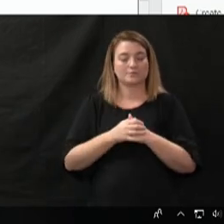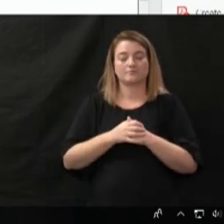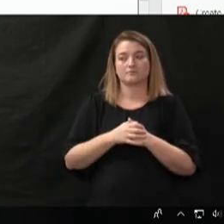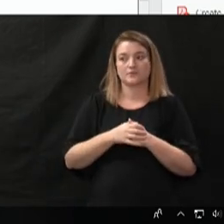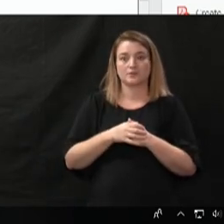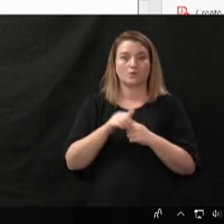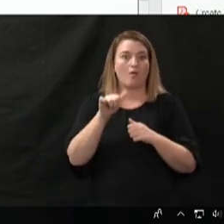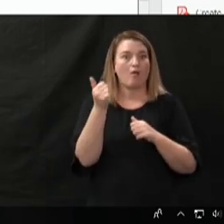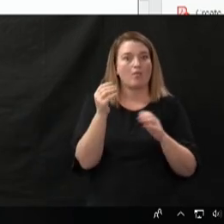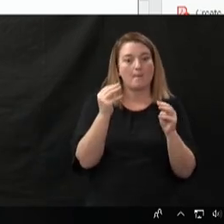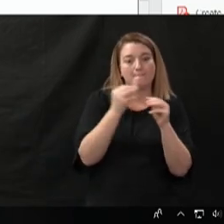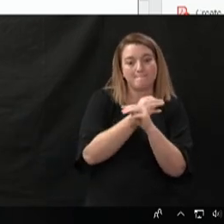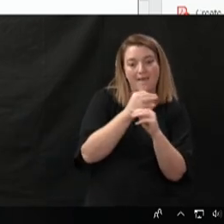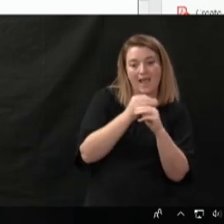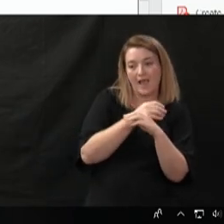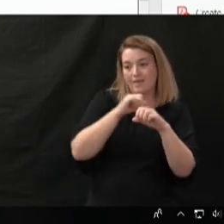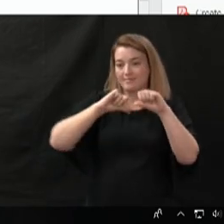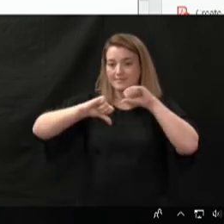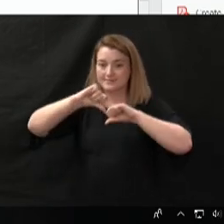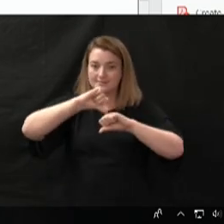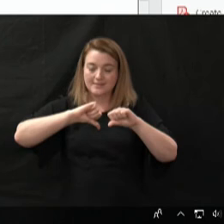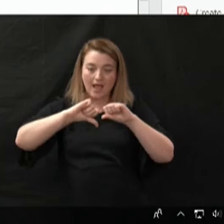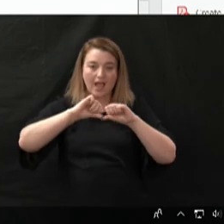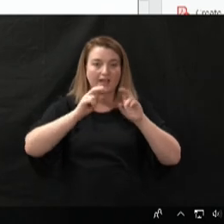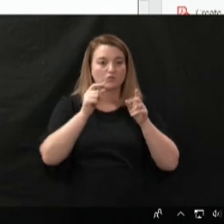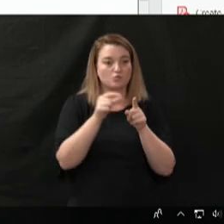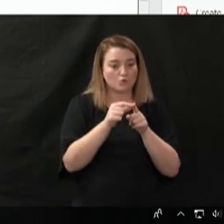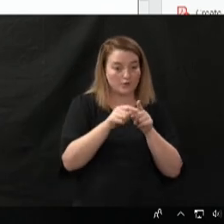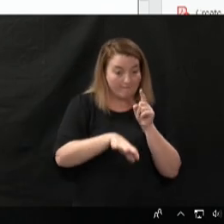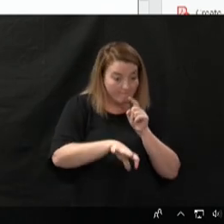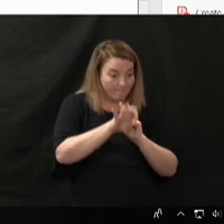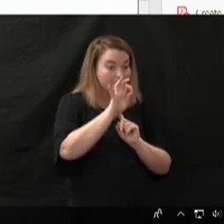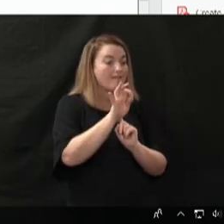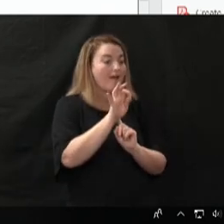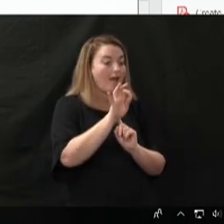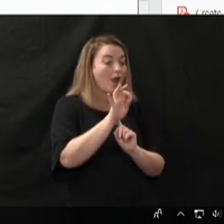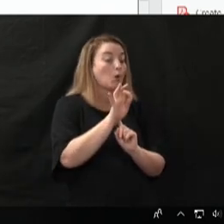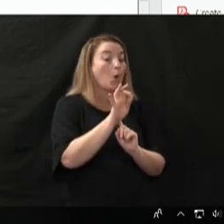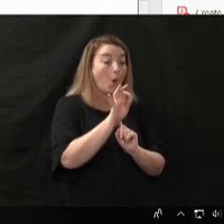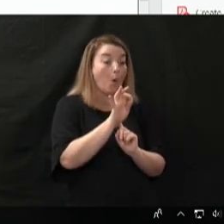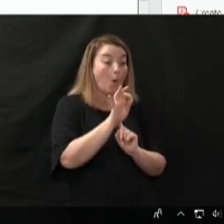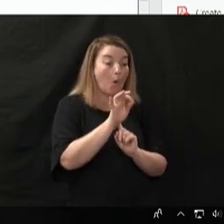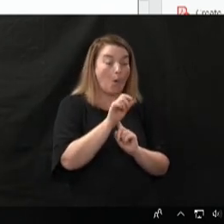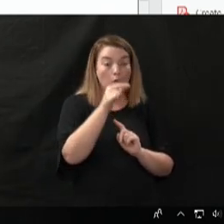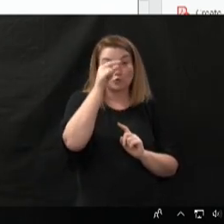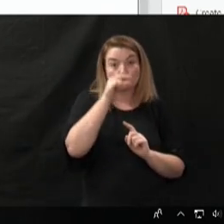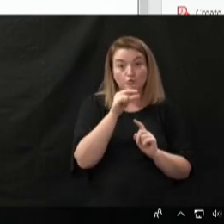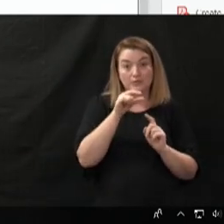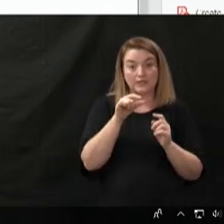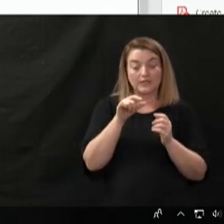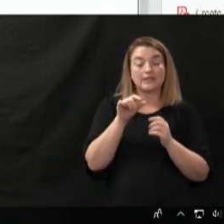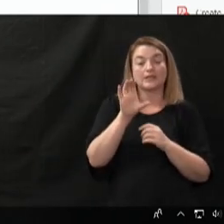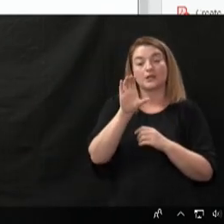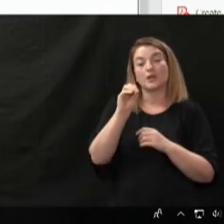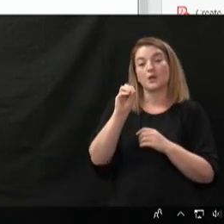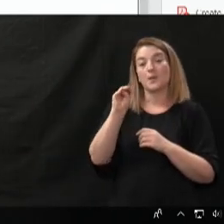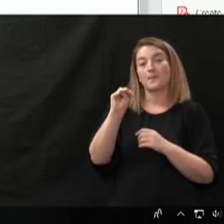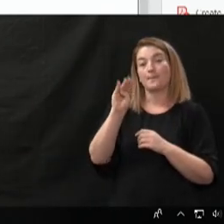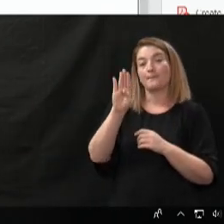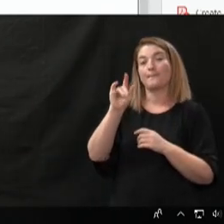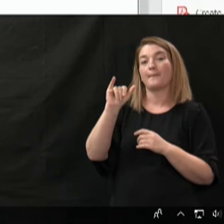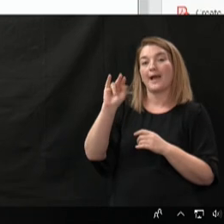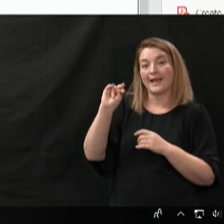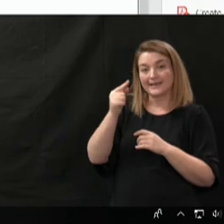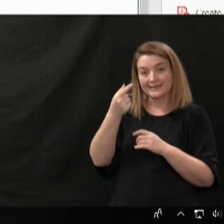another, math sciencey word, oftentimes you just take some Greek combining forms and throw them together and it's a new word.